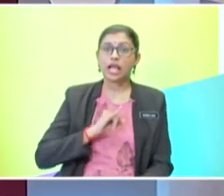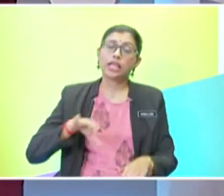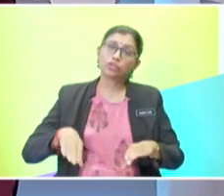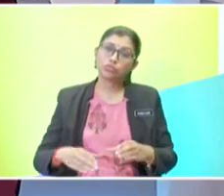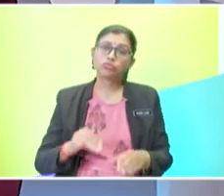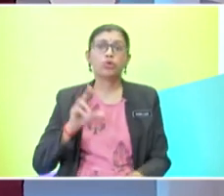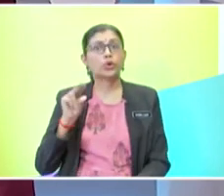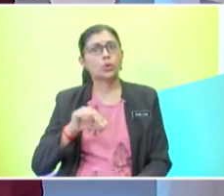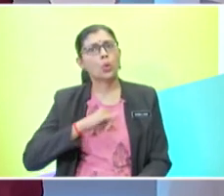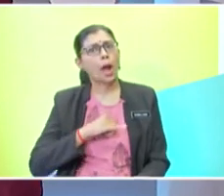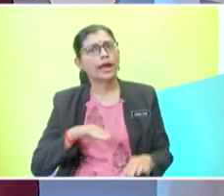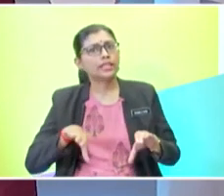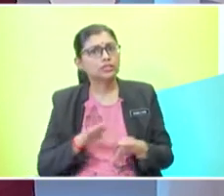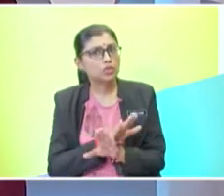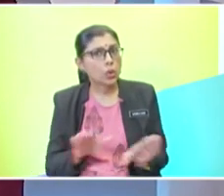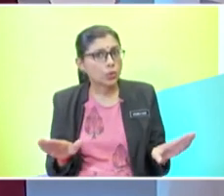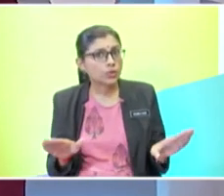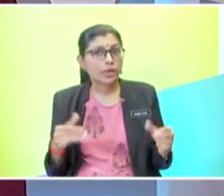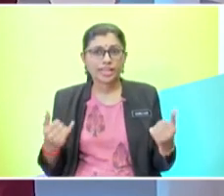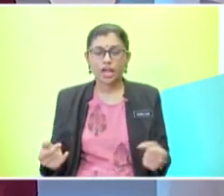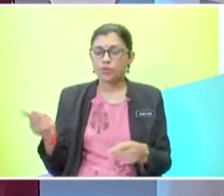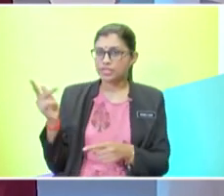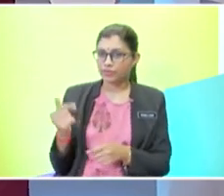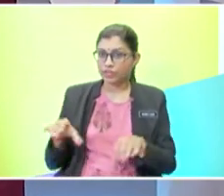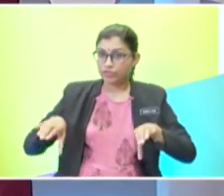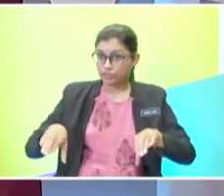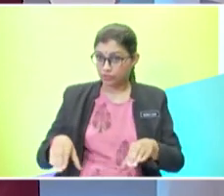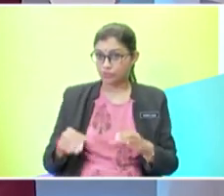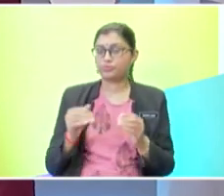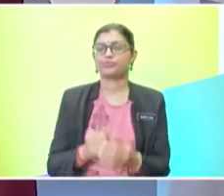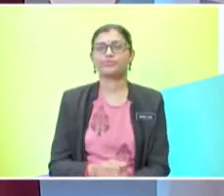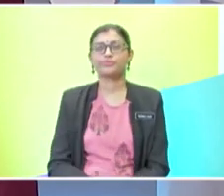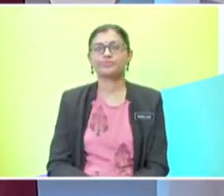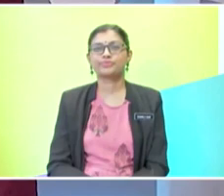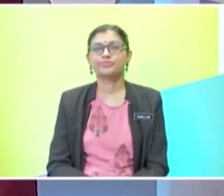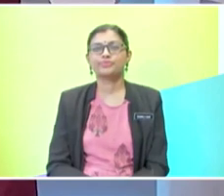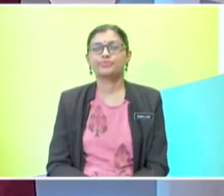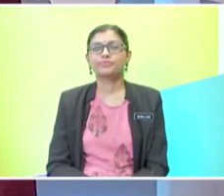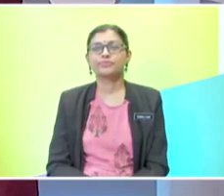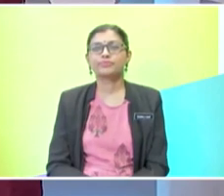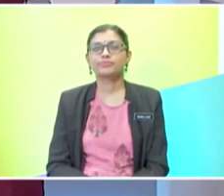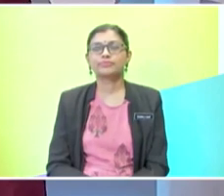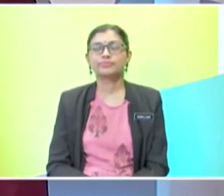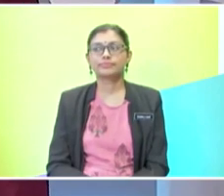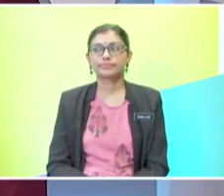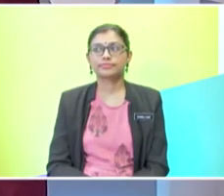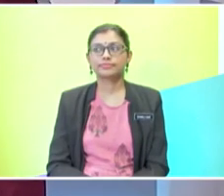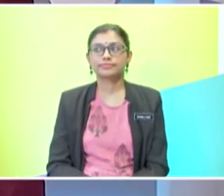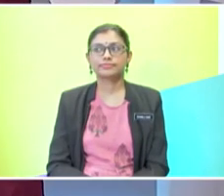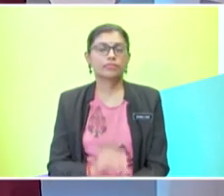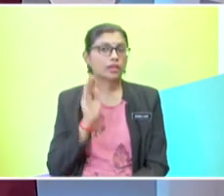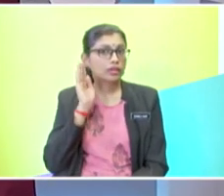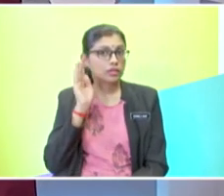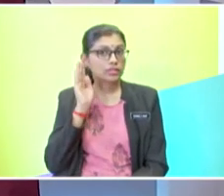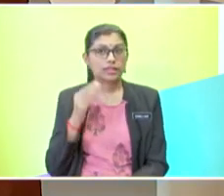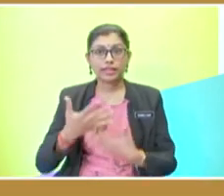in the activity. Yes. Now let's practice what we've learned today. All right. Okay? All right, so listen carefully to the